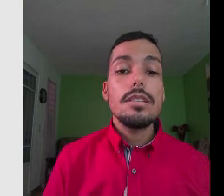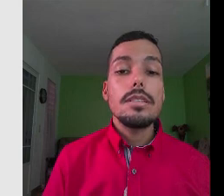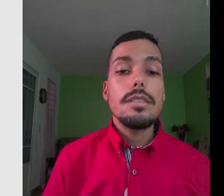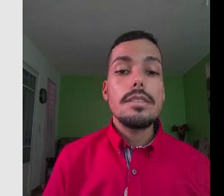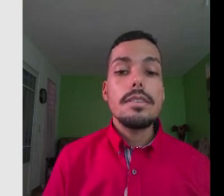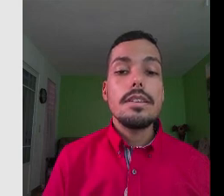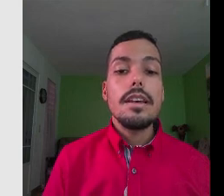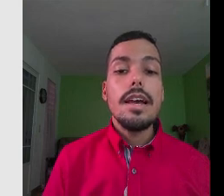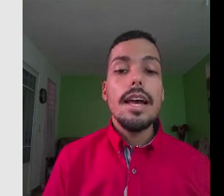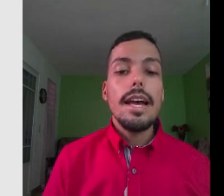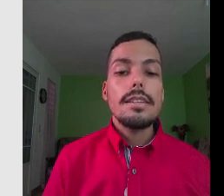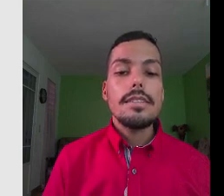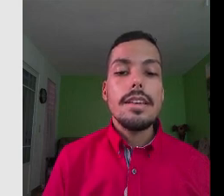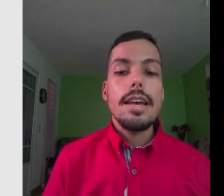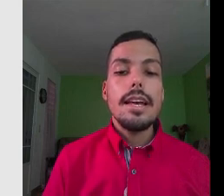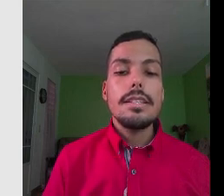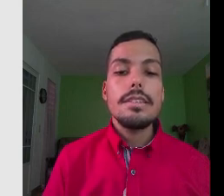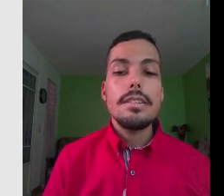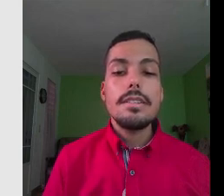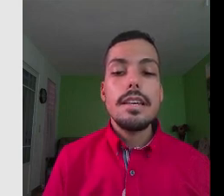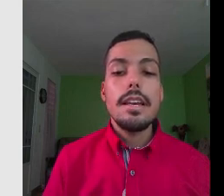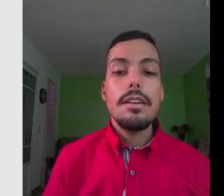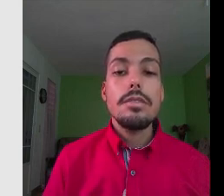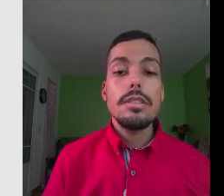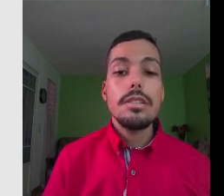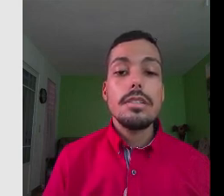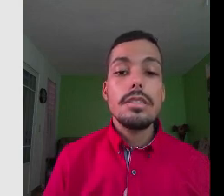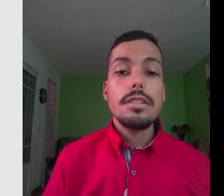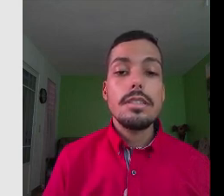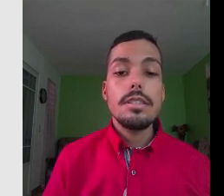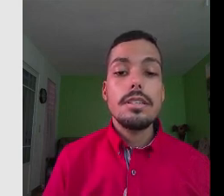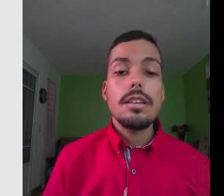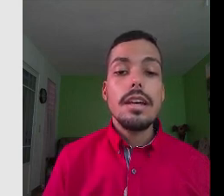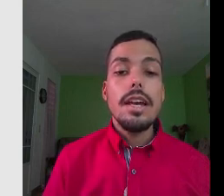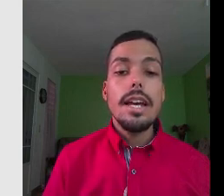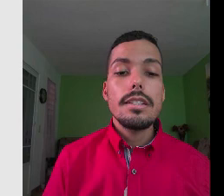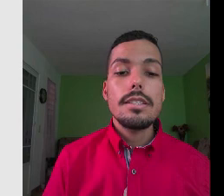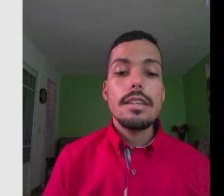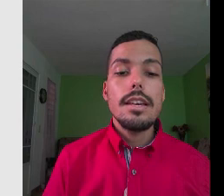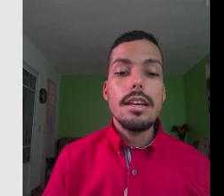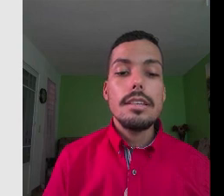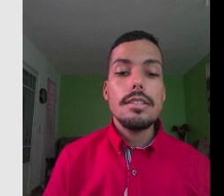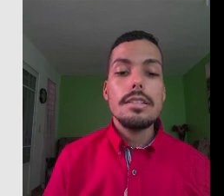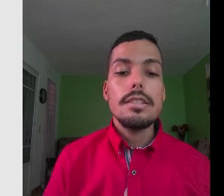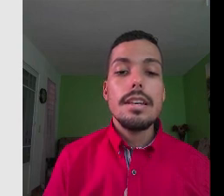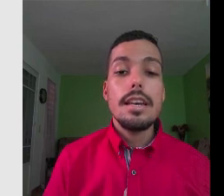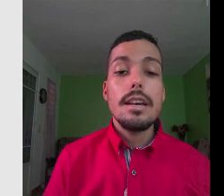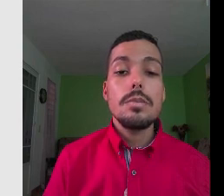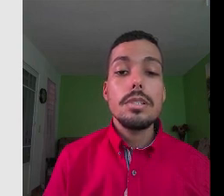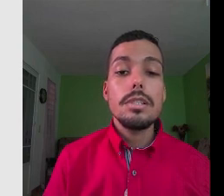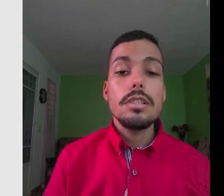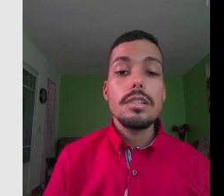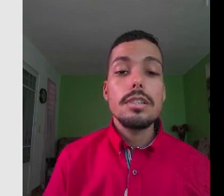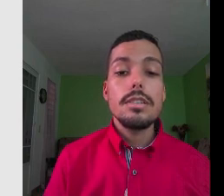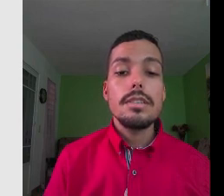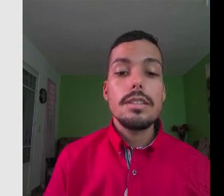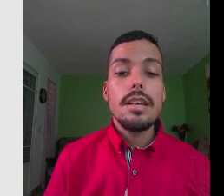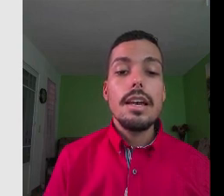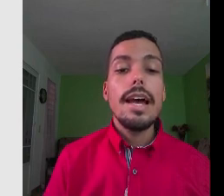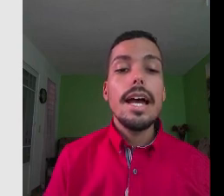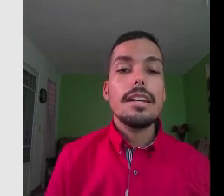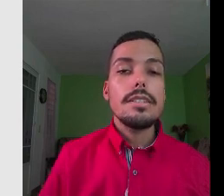sound X. X has the sound X. X has the sound